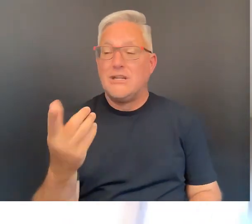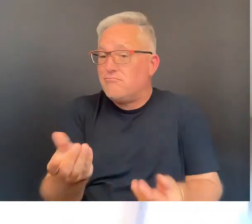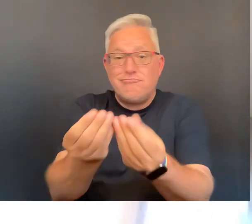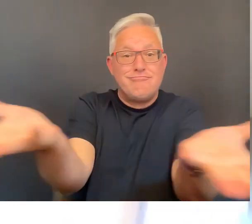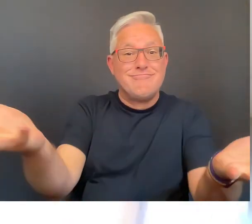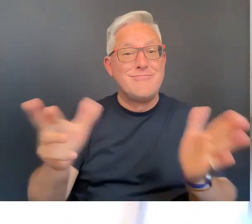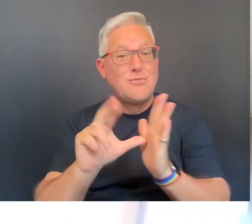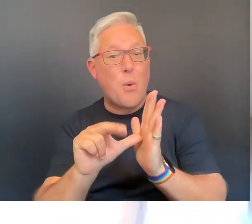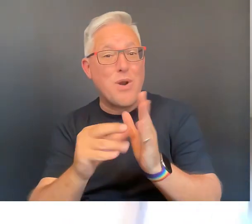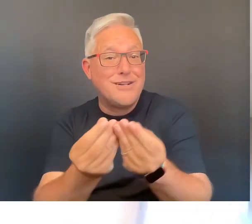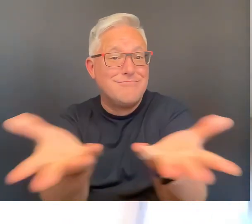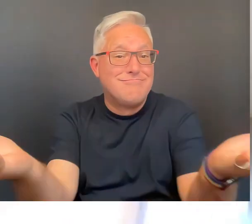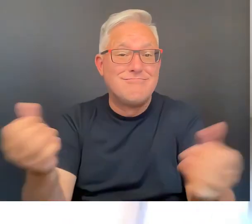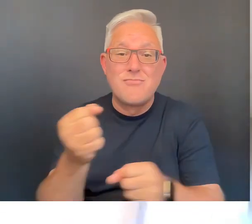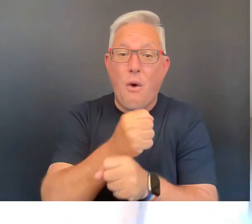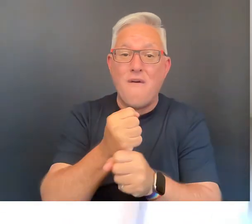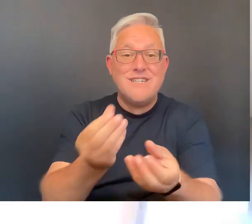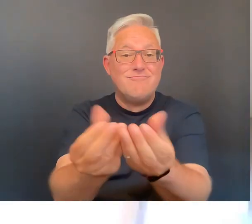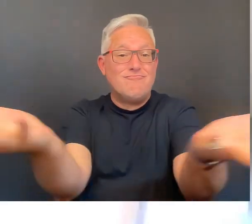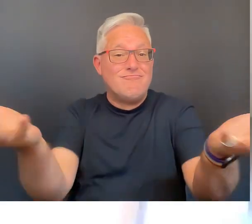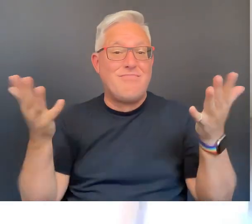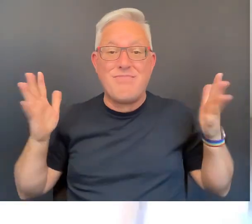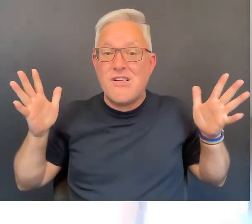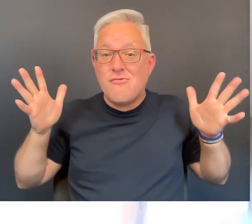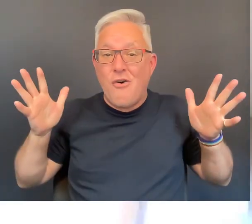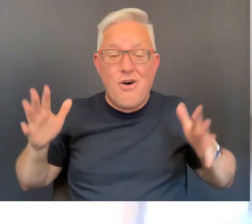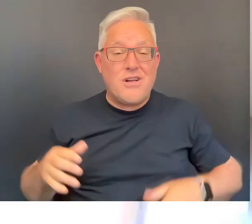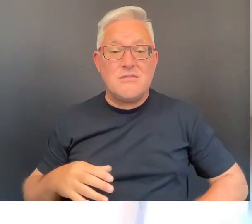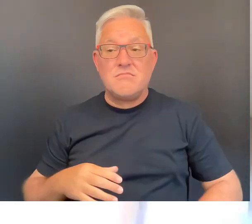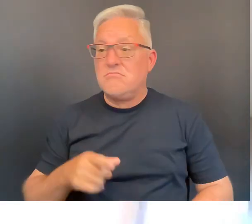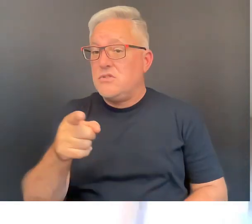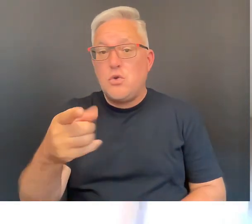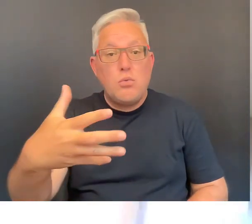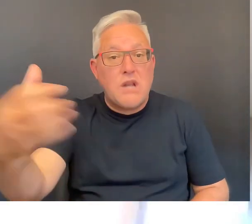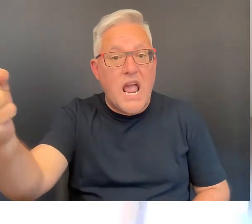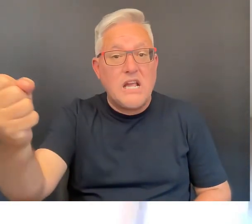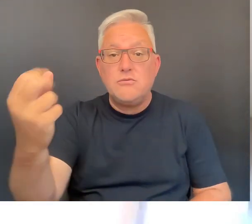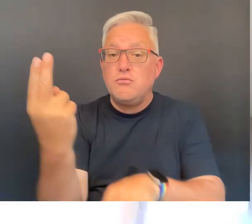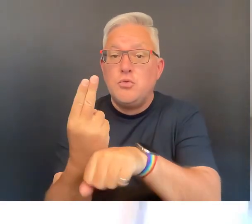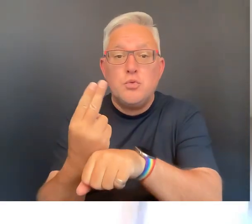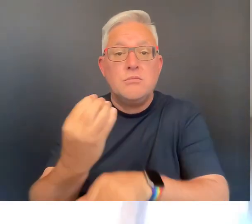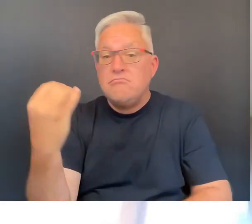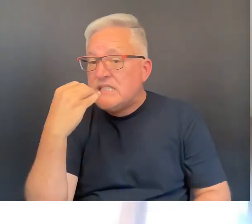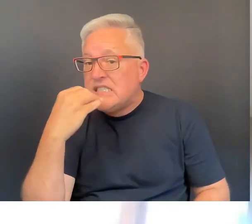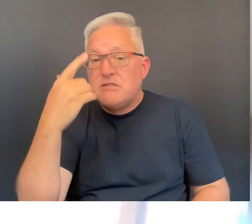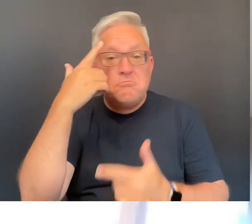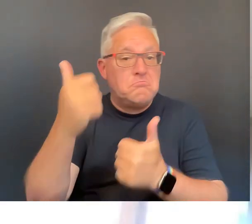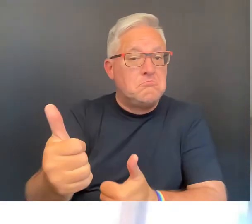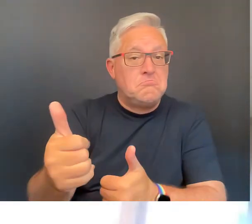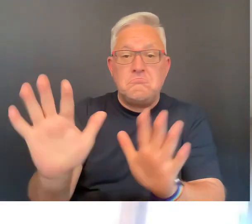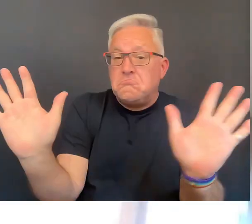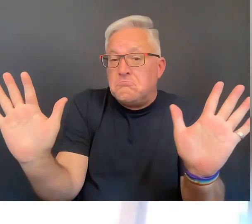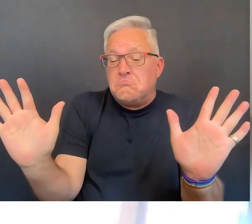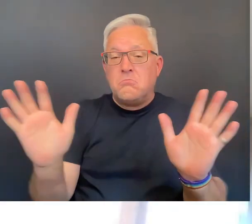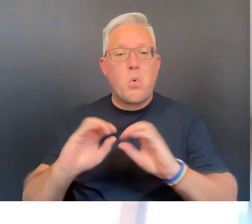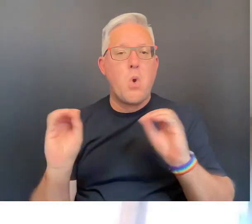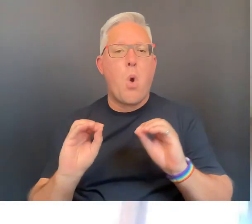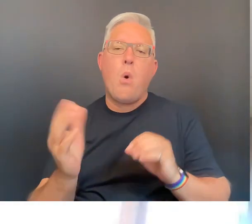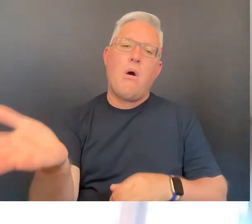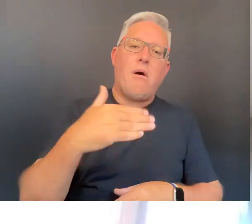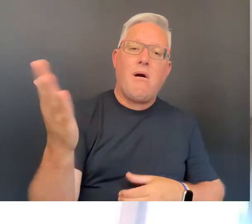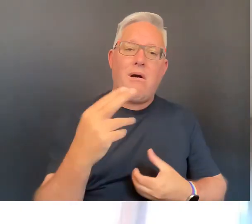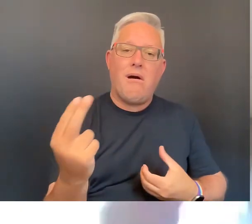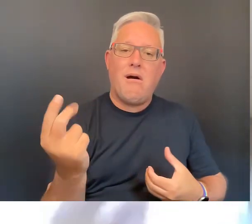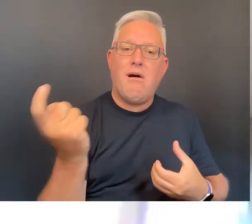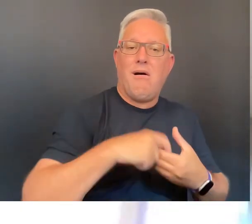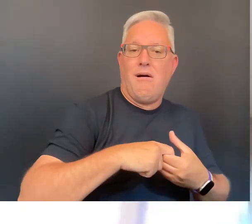here's some donuts and some coffee. Yeah, you take if you like. And so that's what and